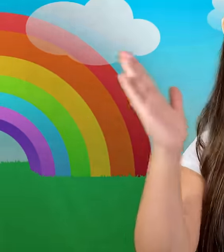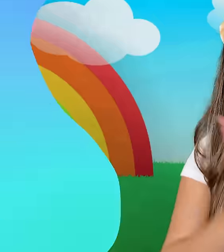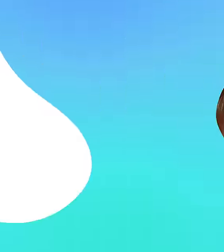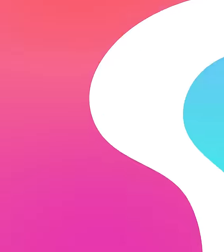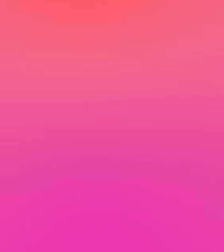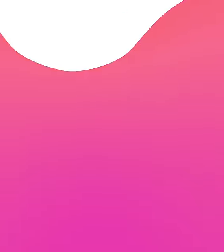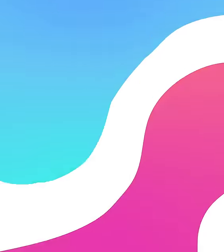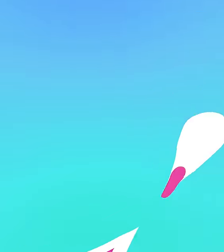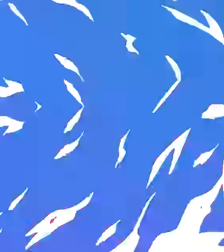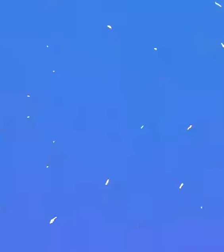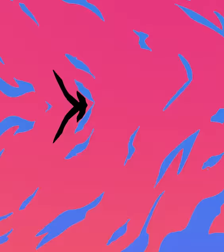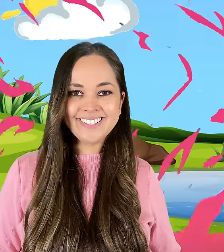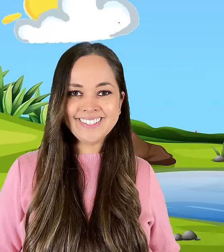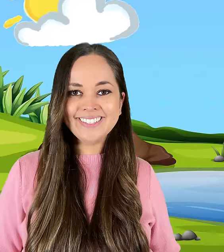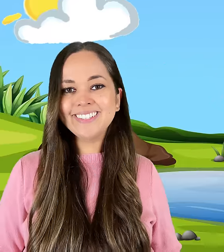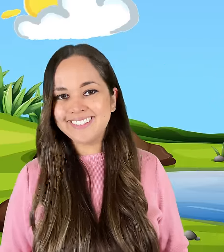your hands.